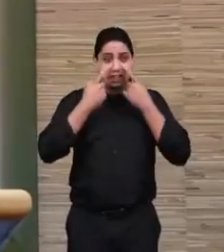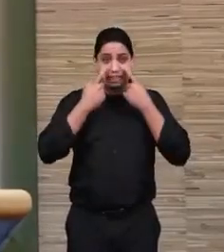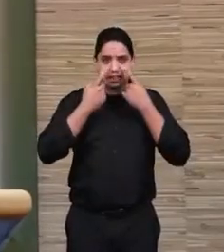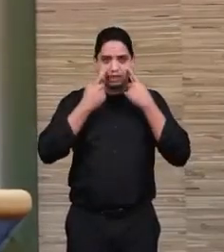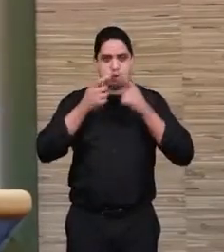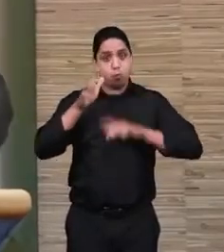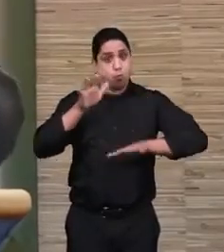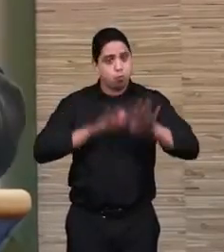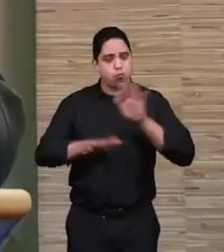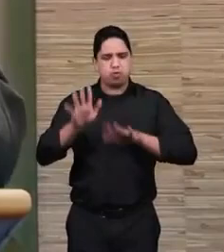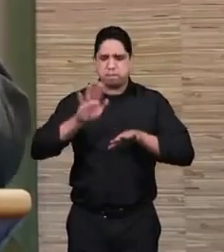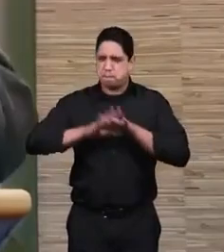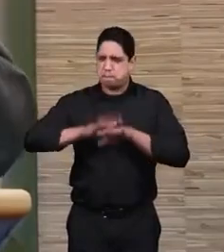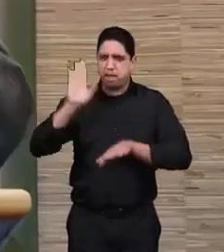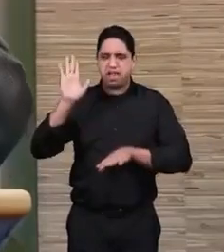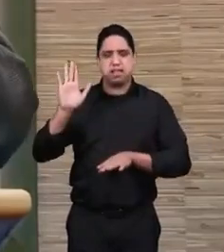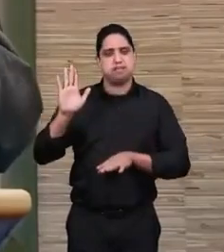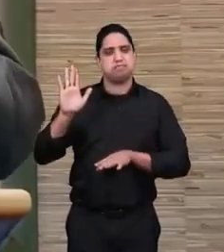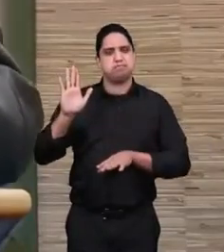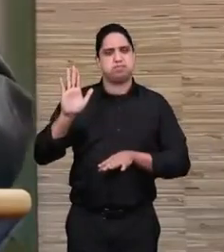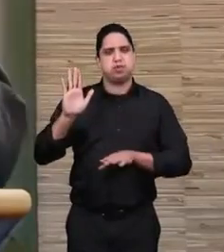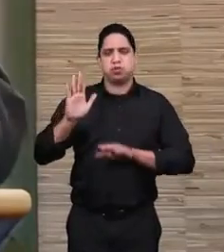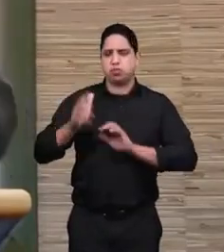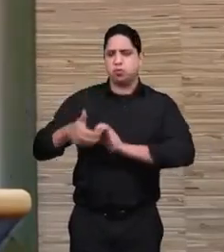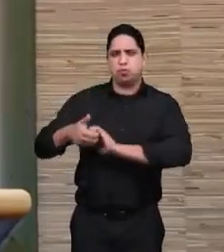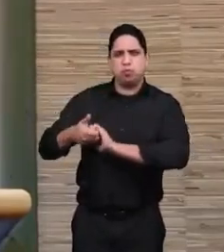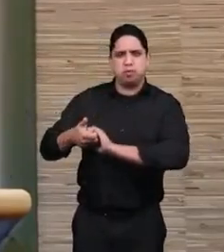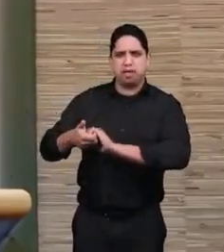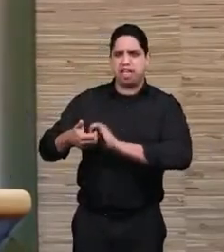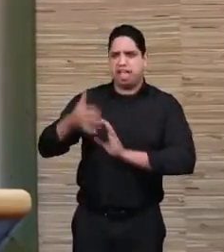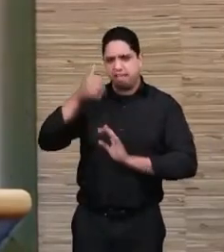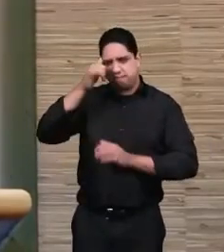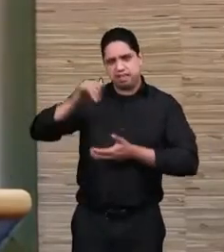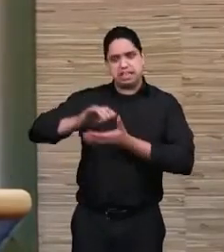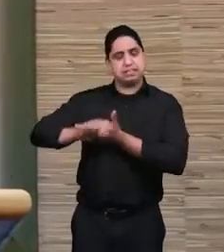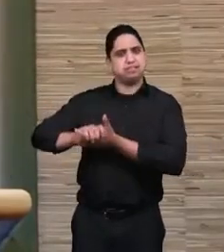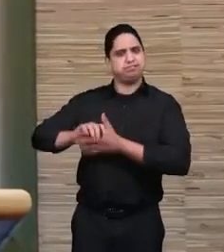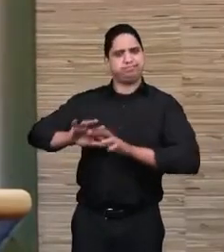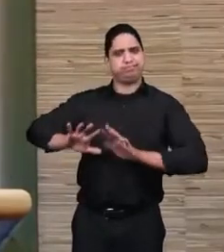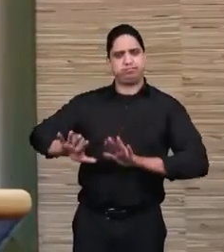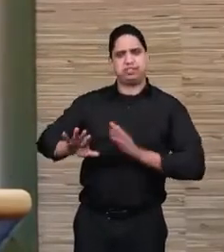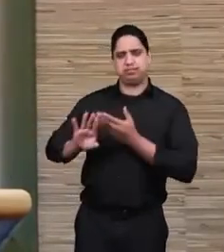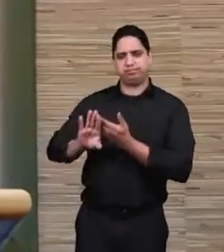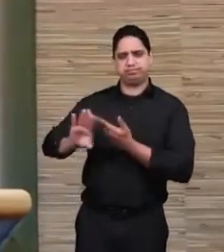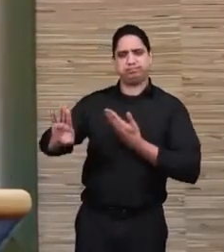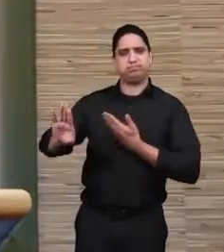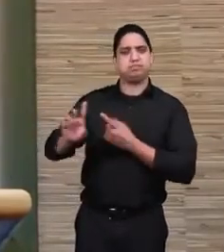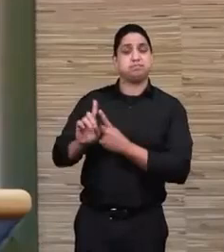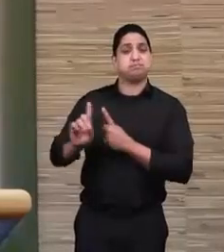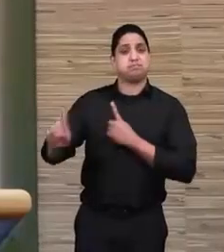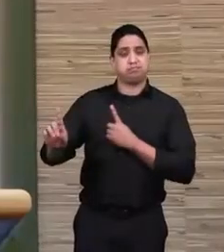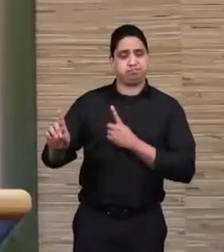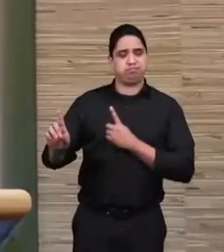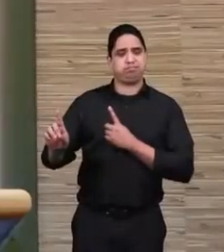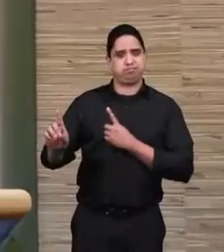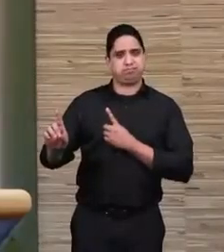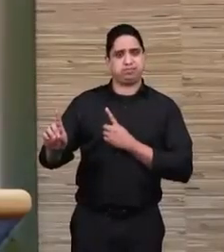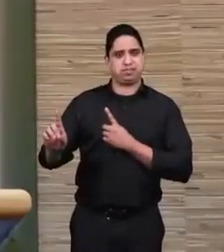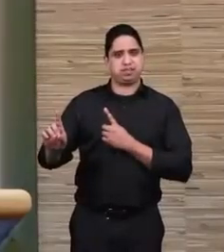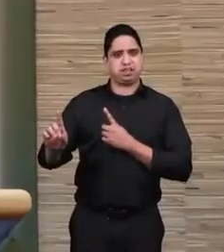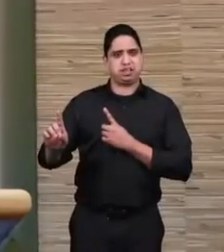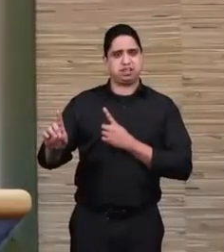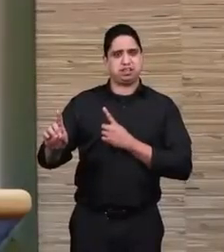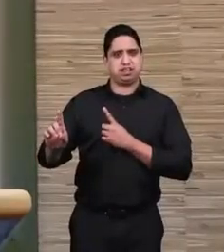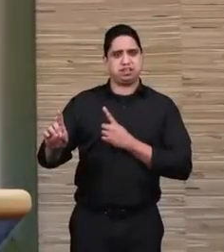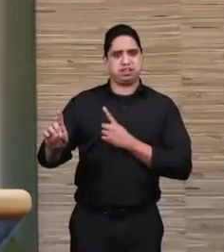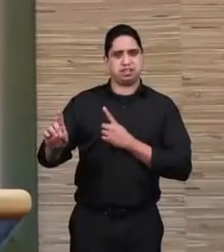stuff. Fulfill obey the orientations, and be careful with those who